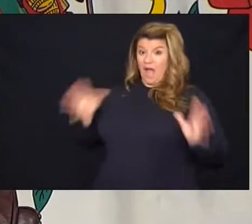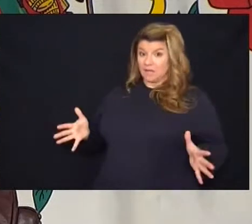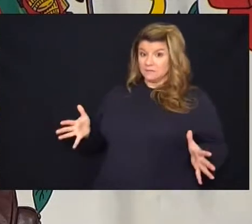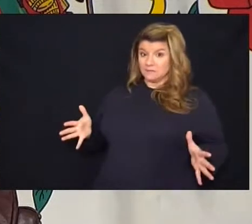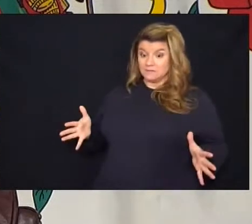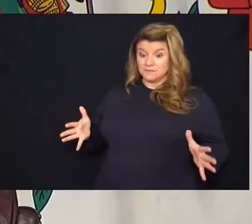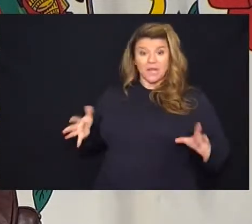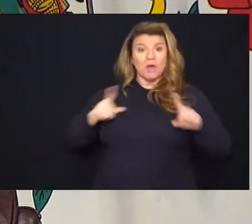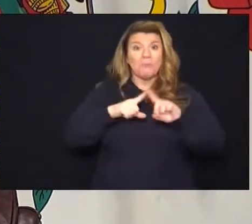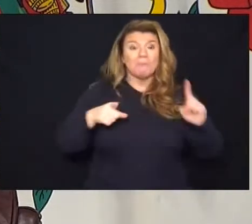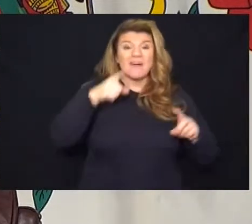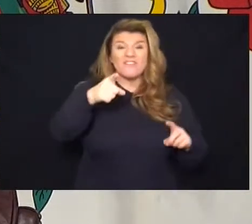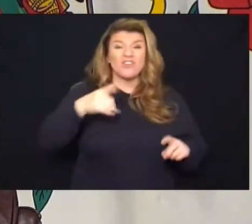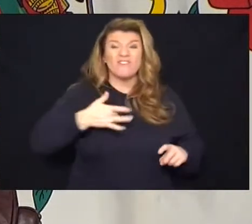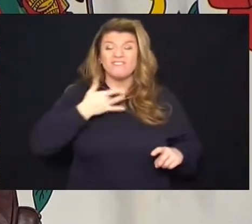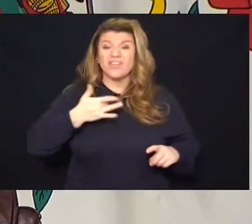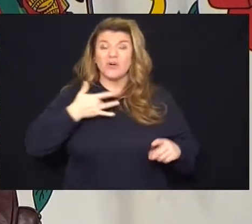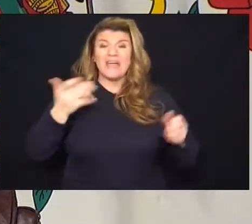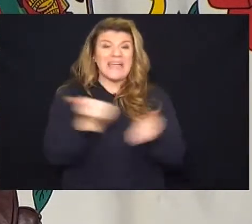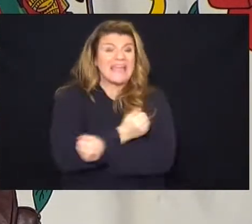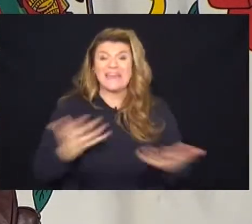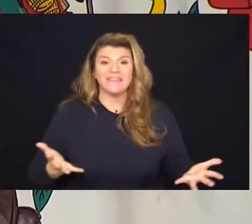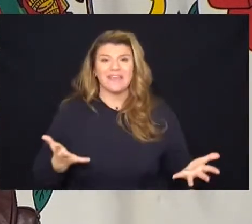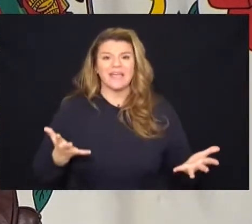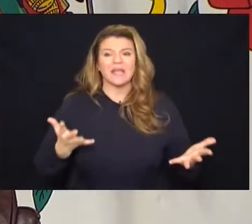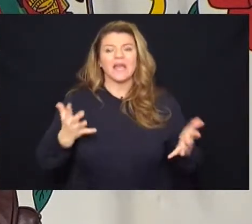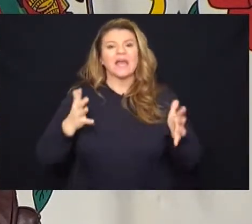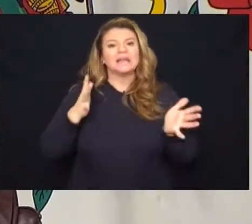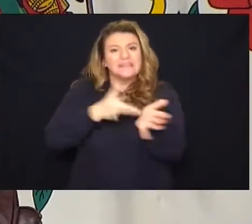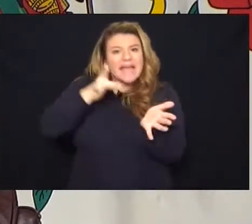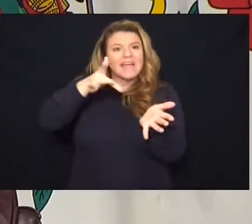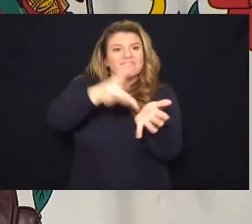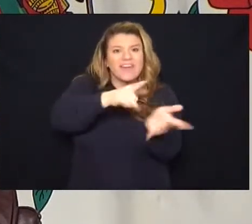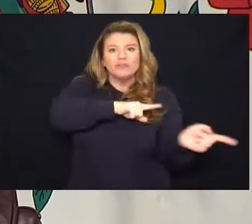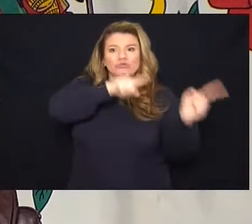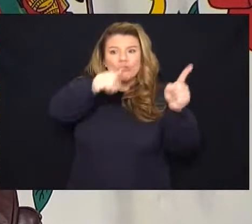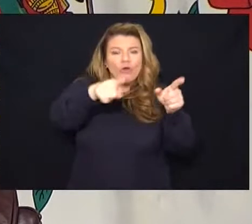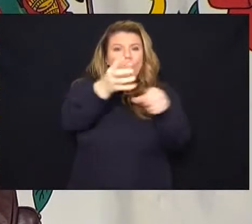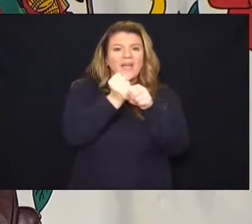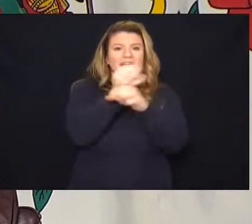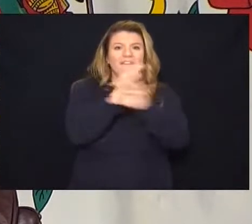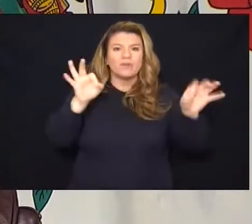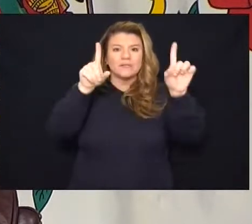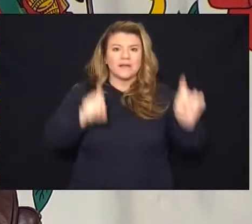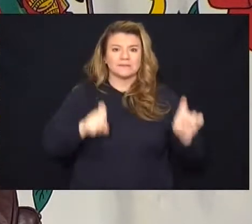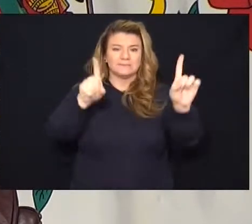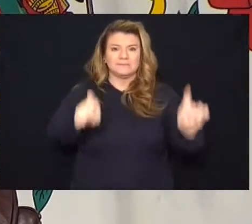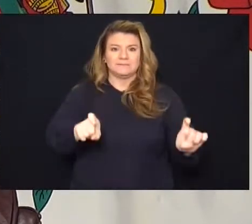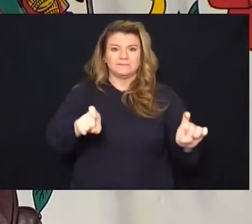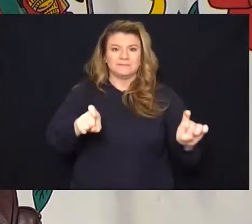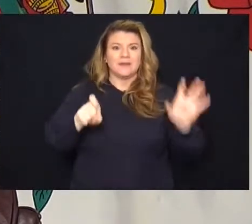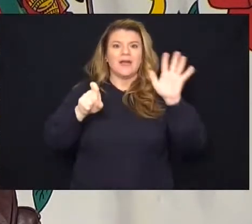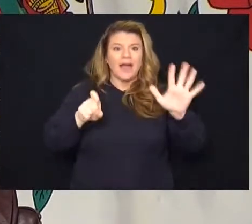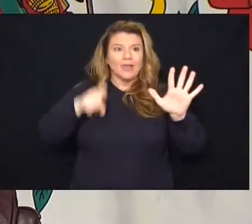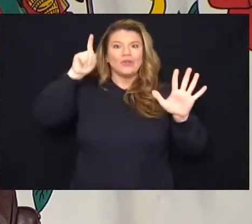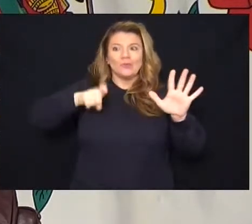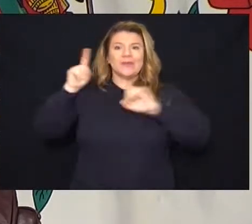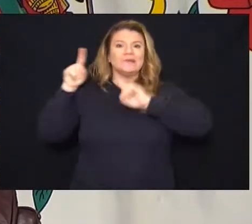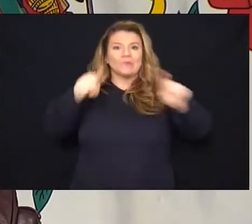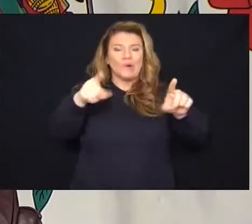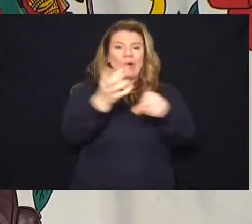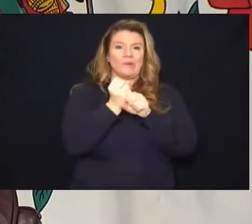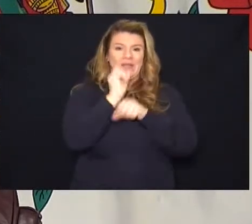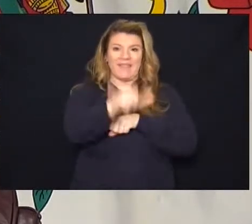have any reason whatsoever, utilize the fact that you can get tested. Absolutely, you need to get